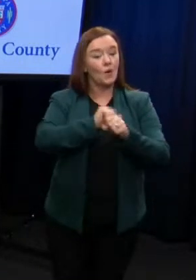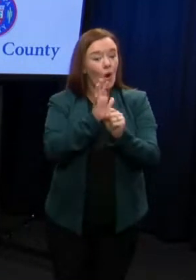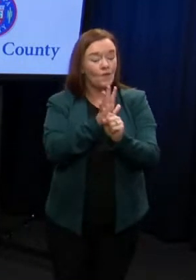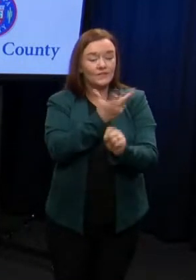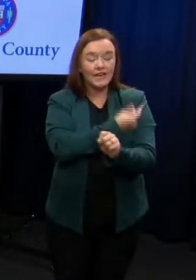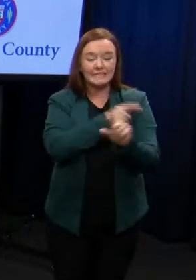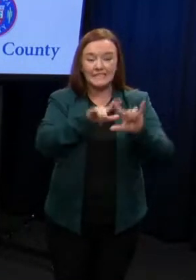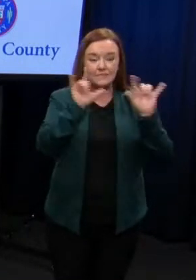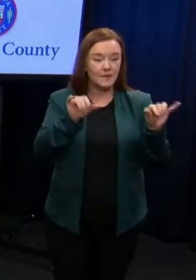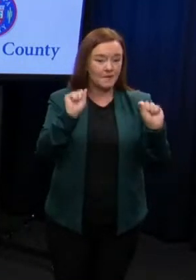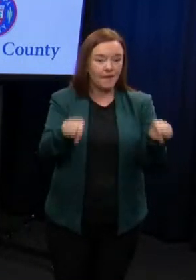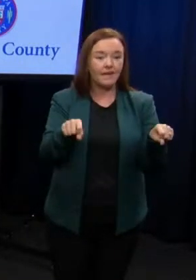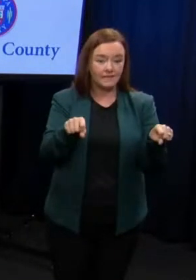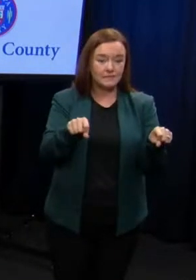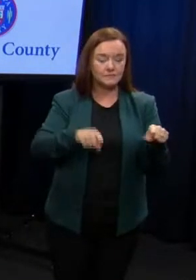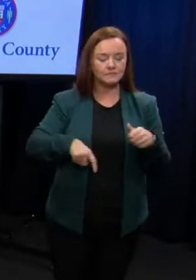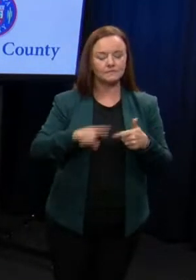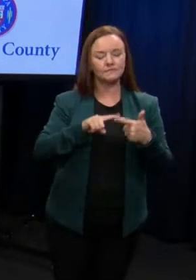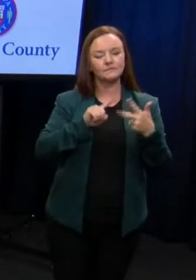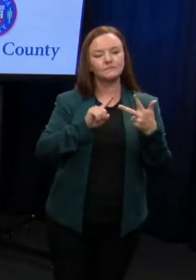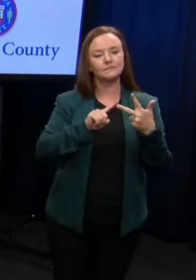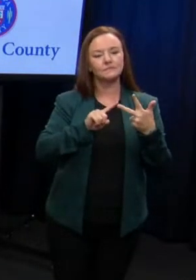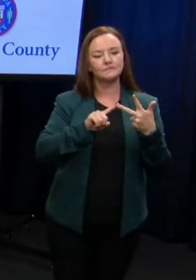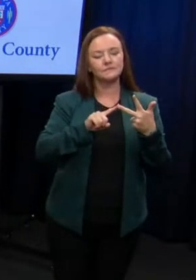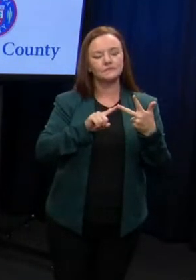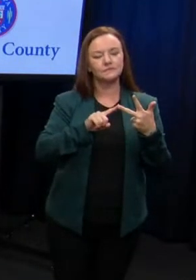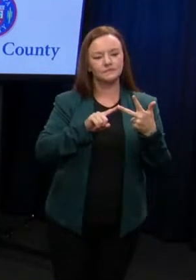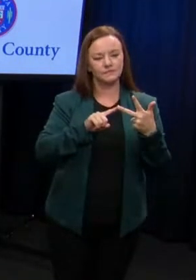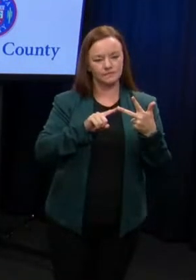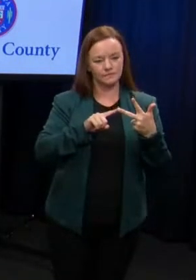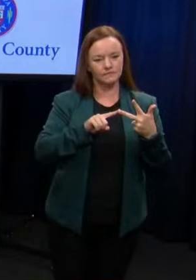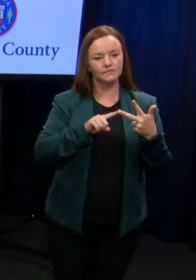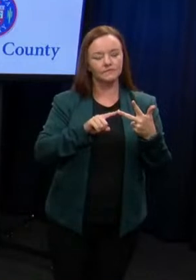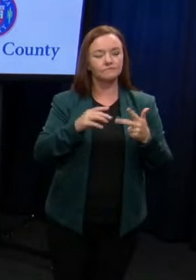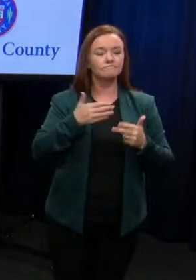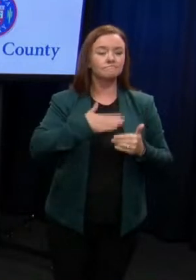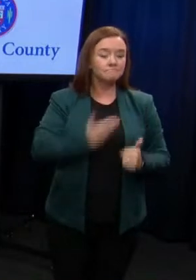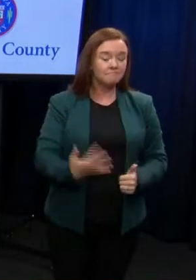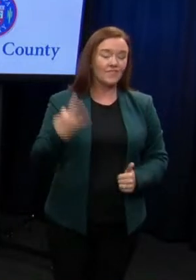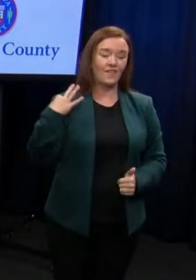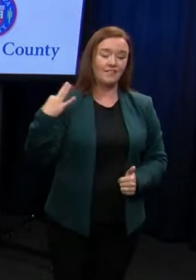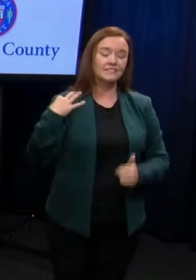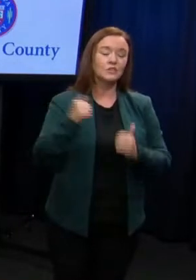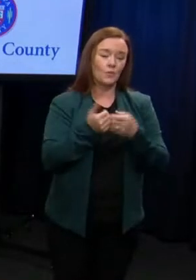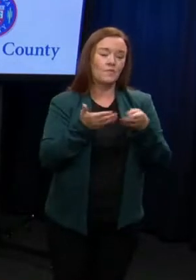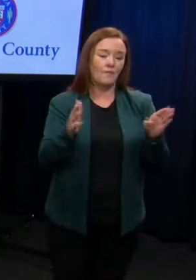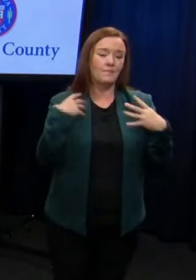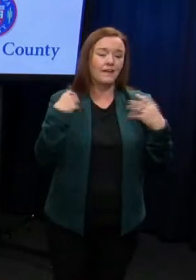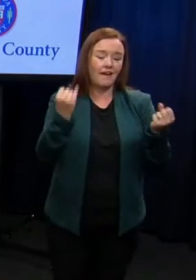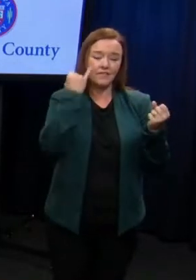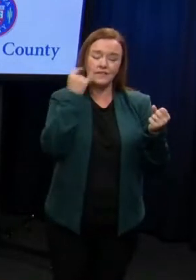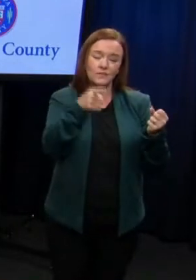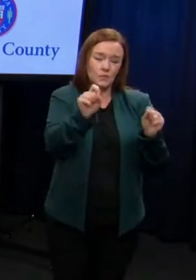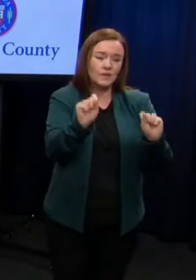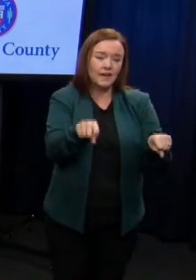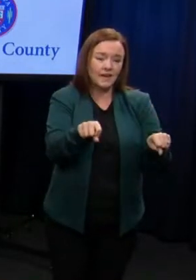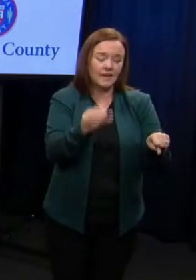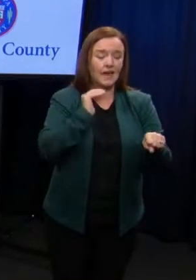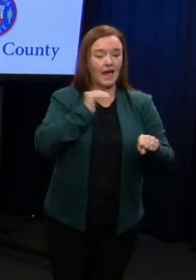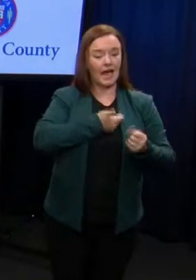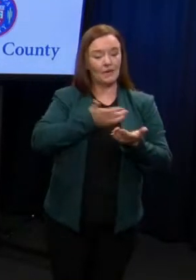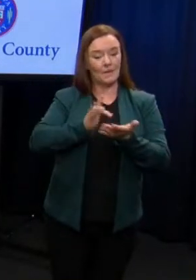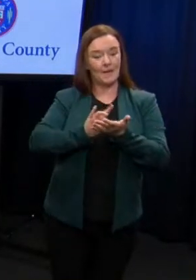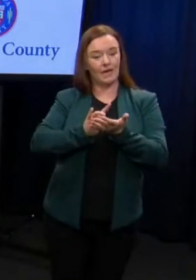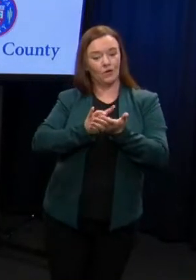vaccine and flu shot at the same time. And third, volunteer with public health if you can. Our Medical Reserve Corps of